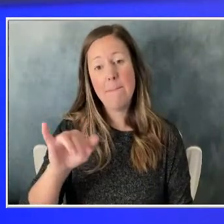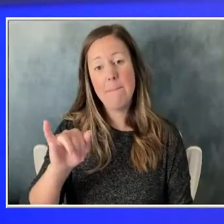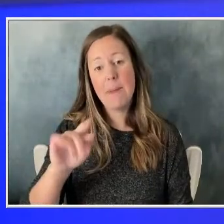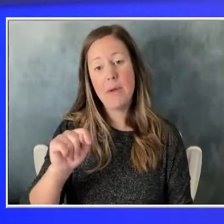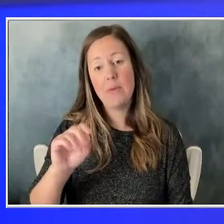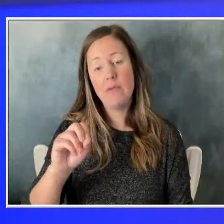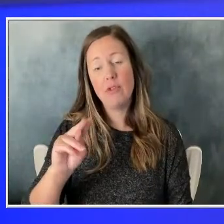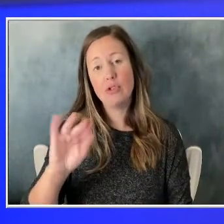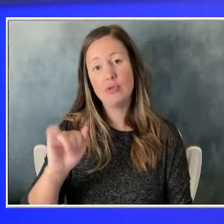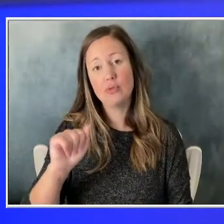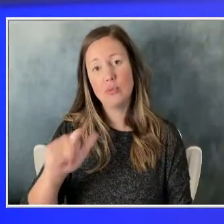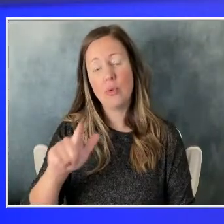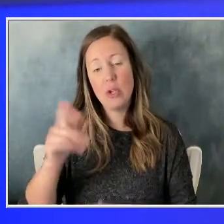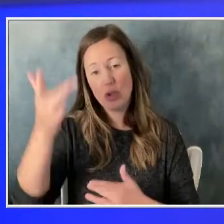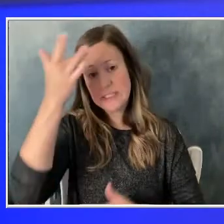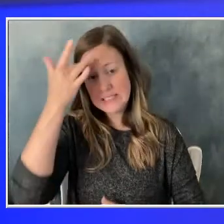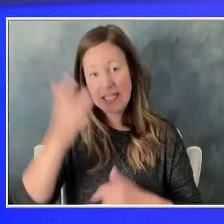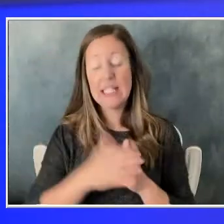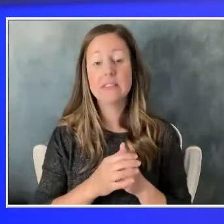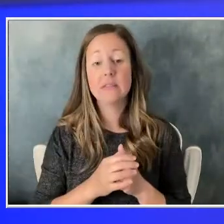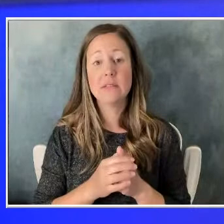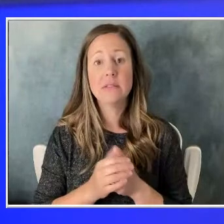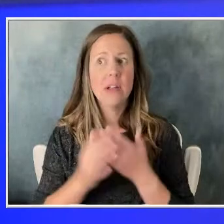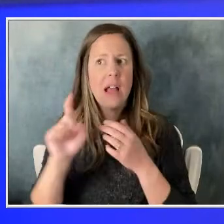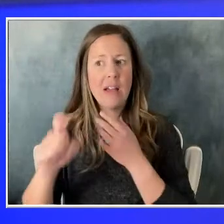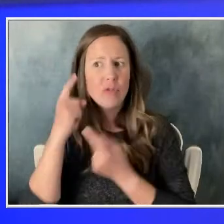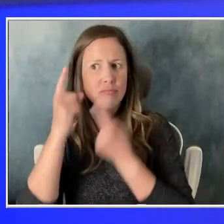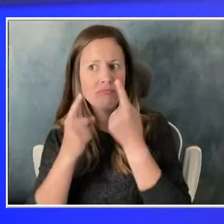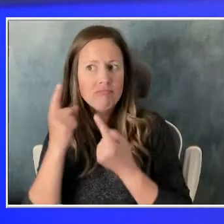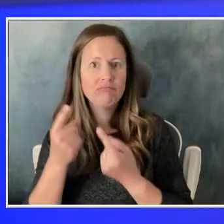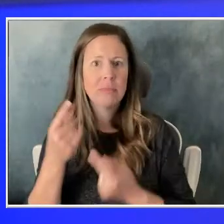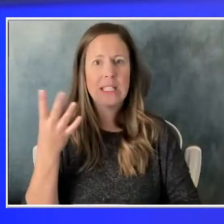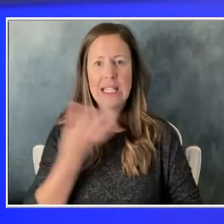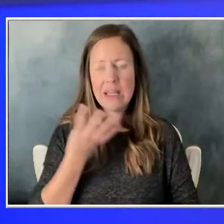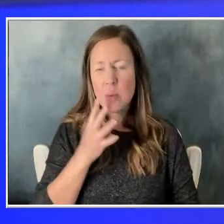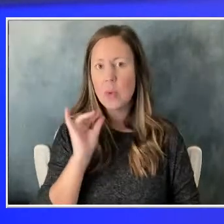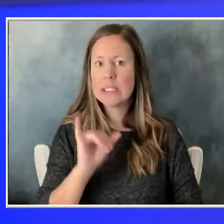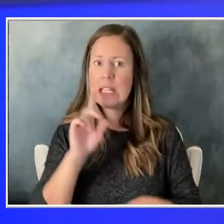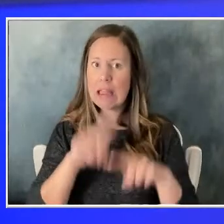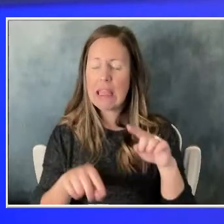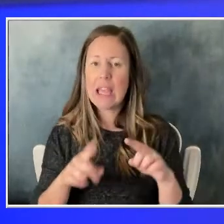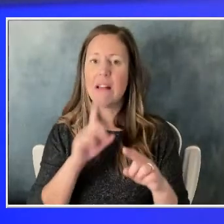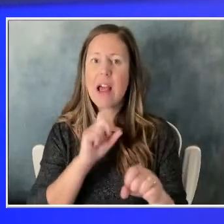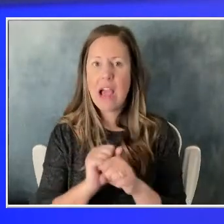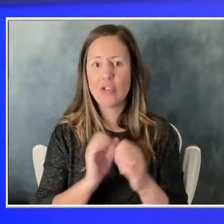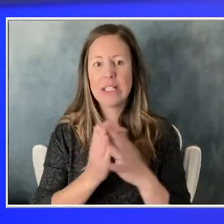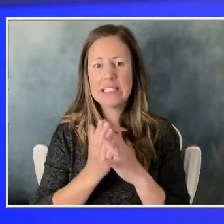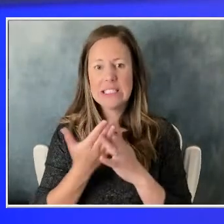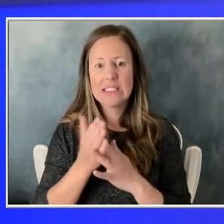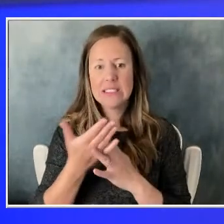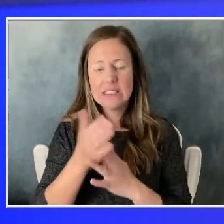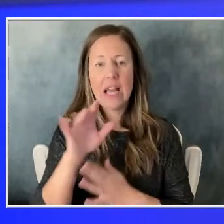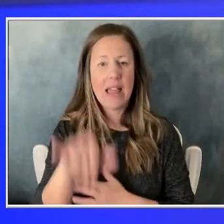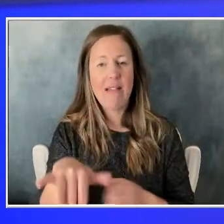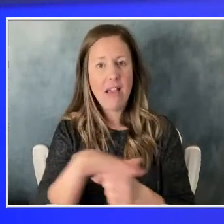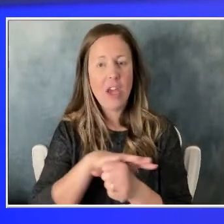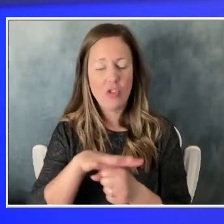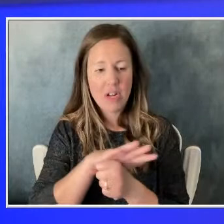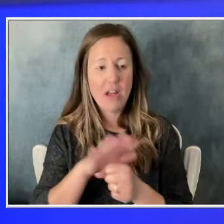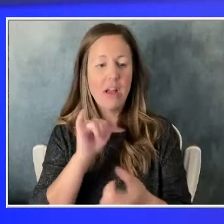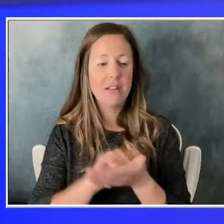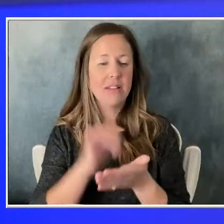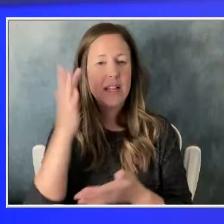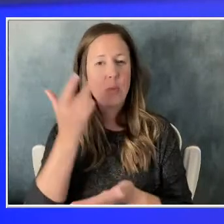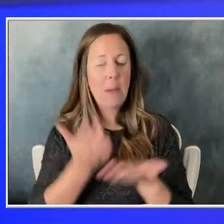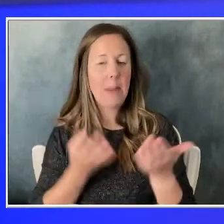one, the chemotherapy are not able to penetrating into peritoneal area. That's why the chemotherapy generally we